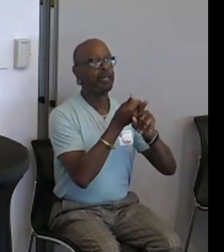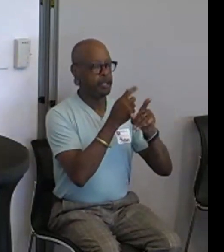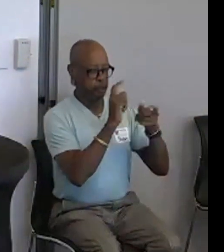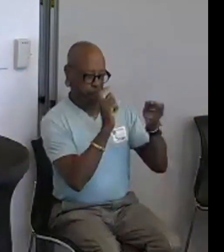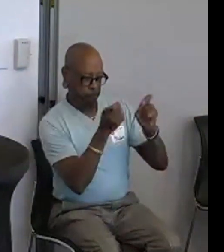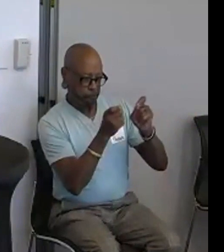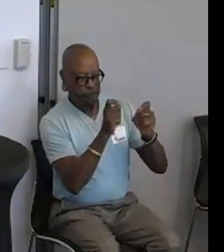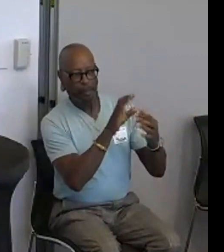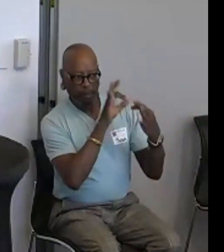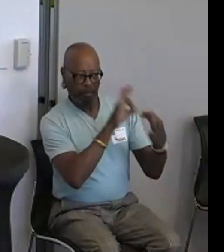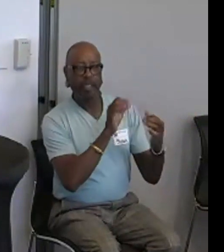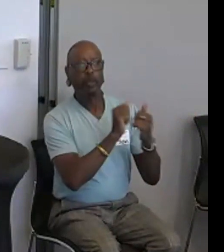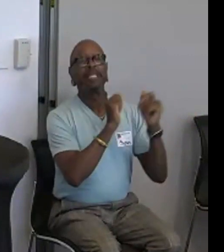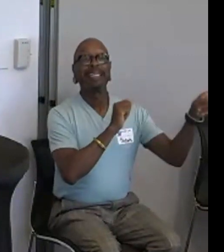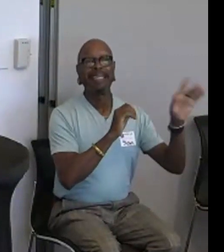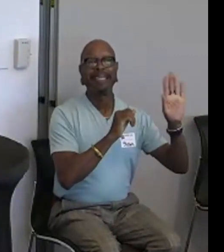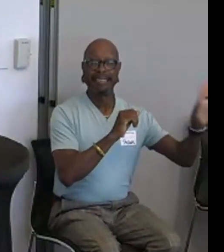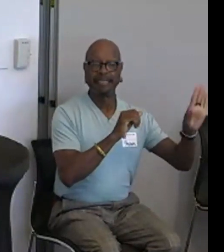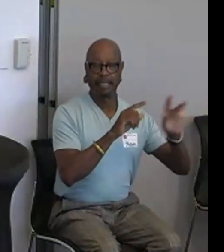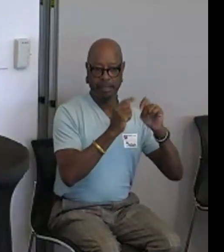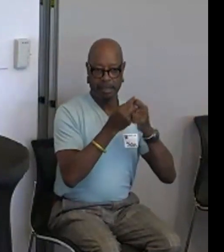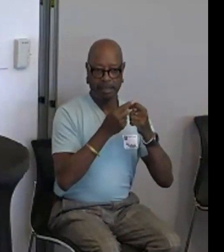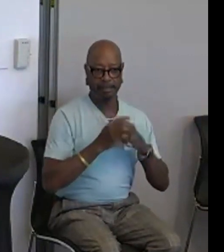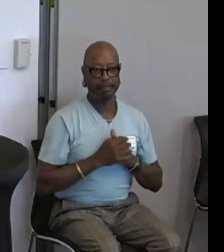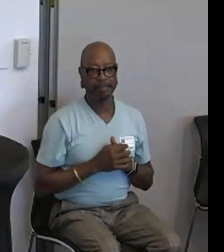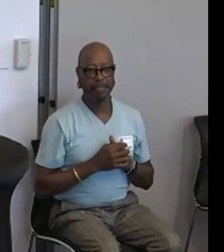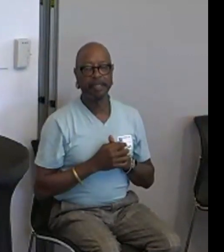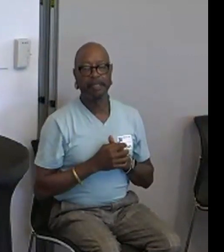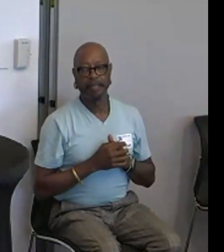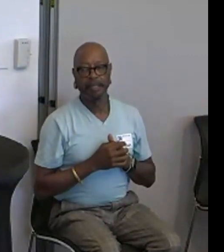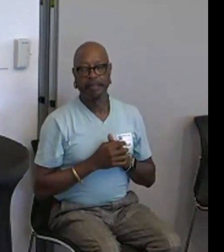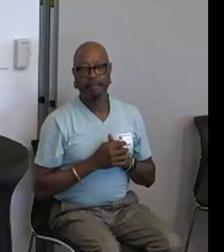perfected with his team. And it is,